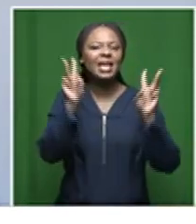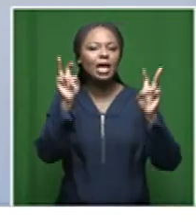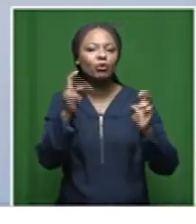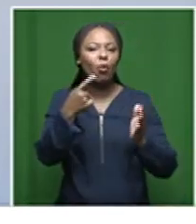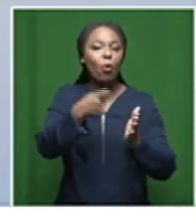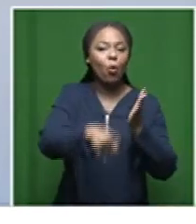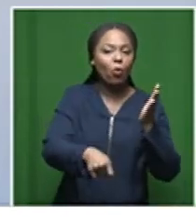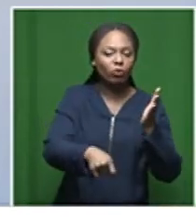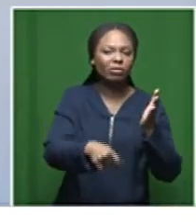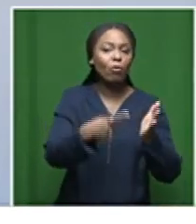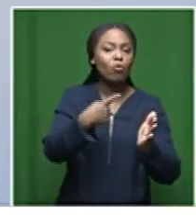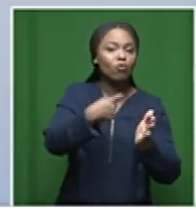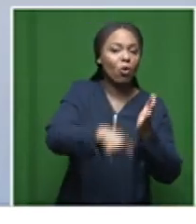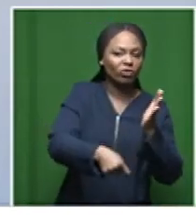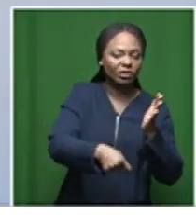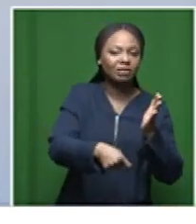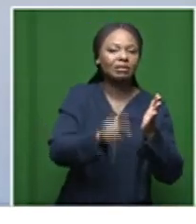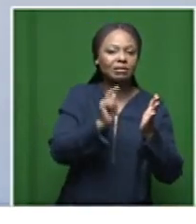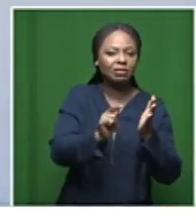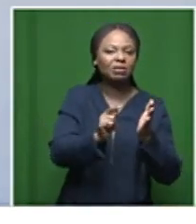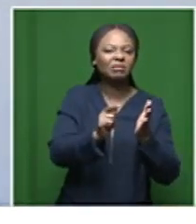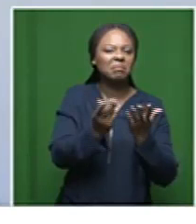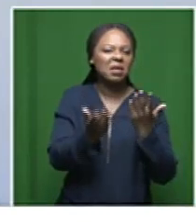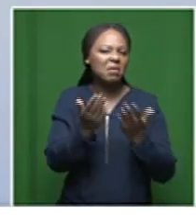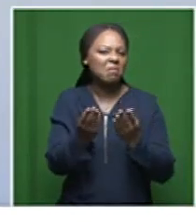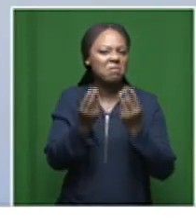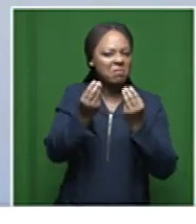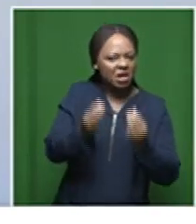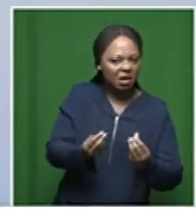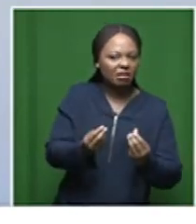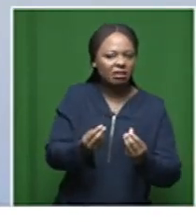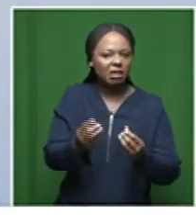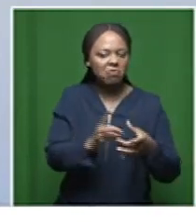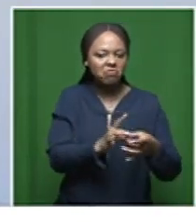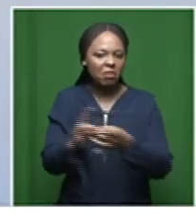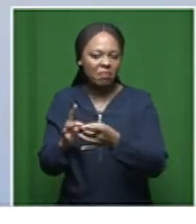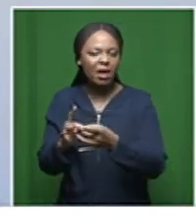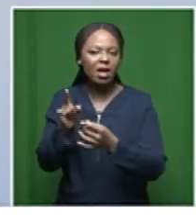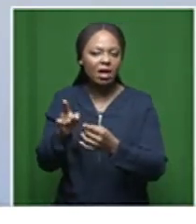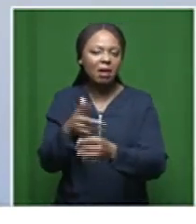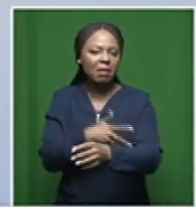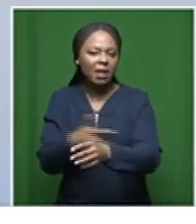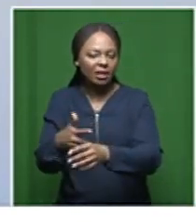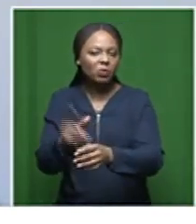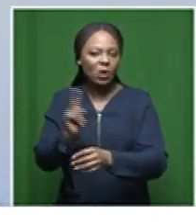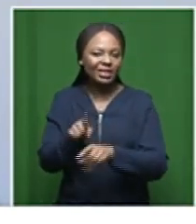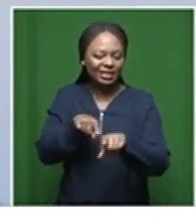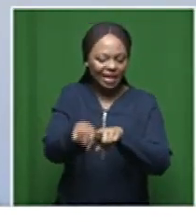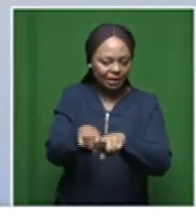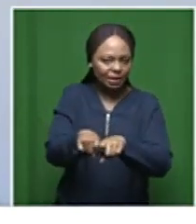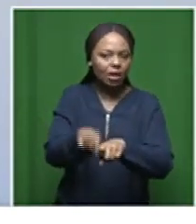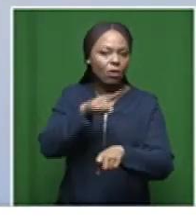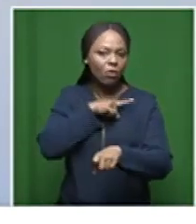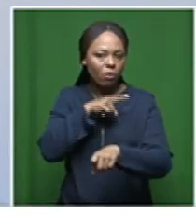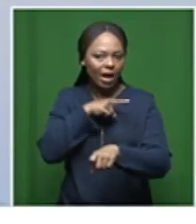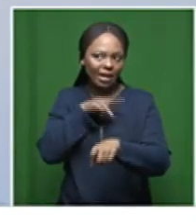a huge cost driver for the price or the price attached to a unit of blood really is the testing, because South